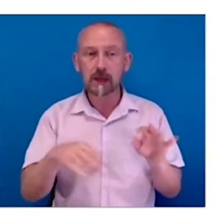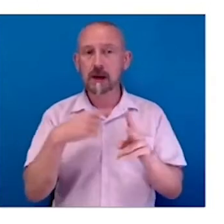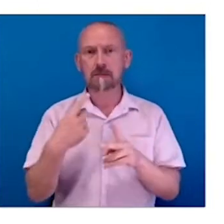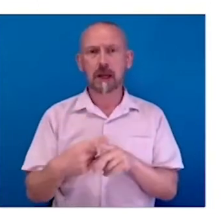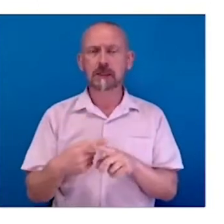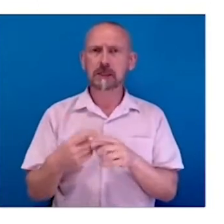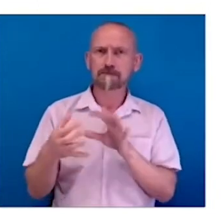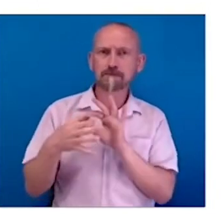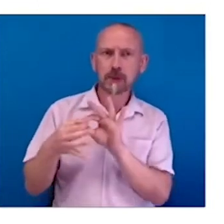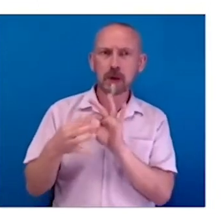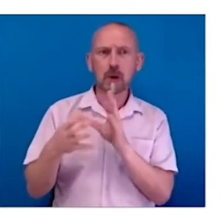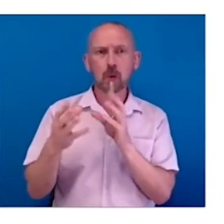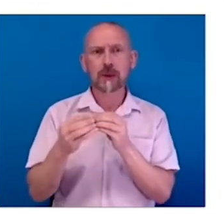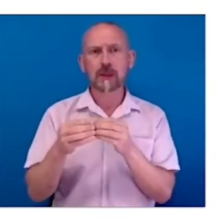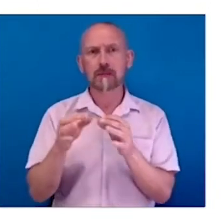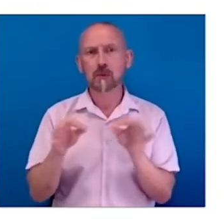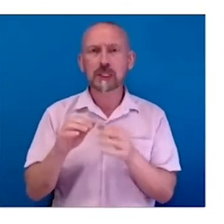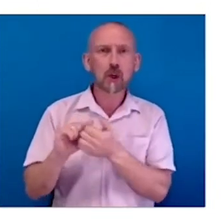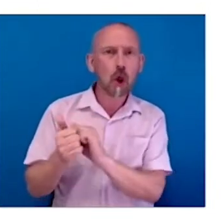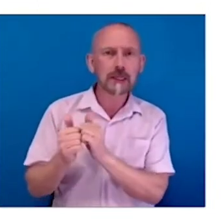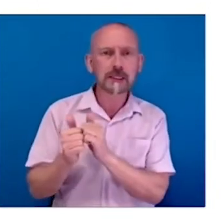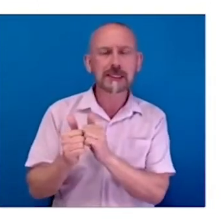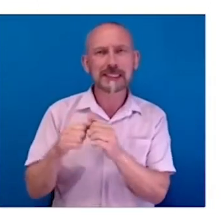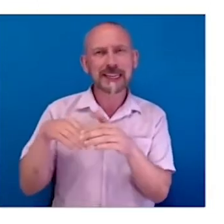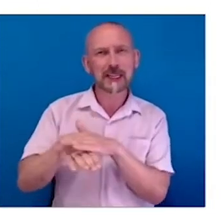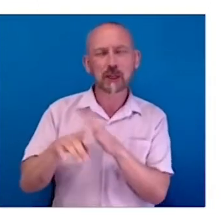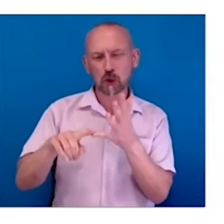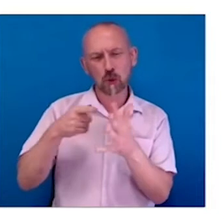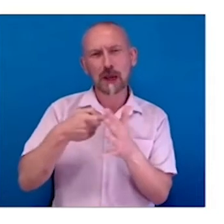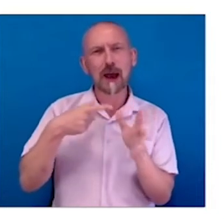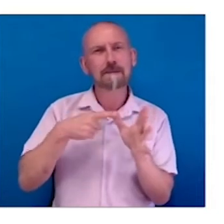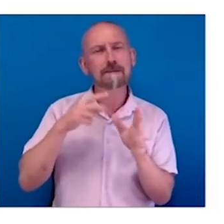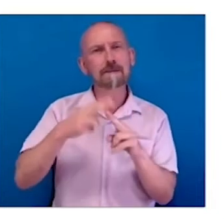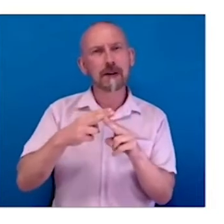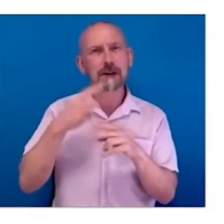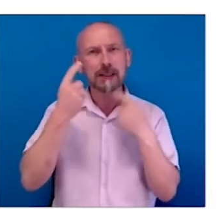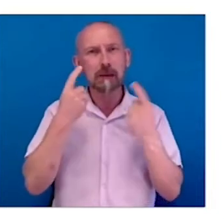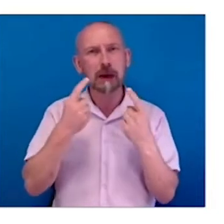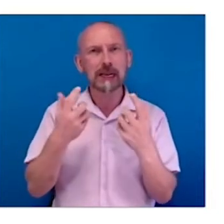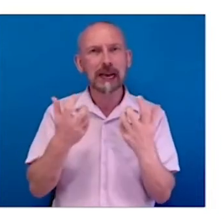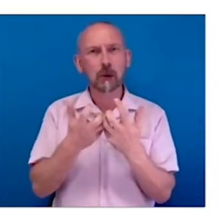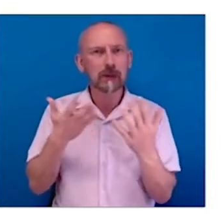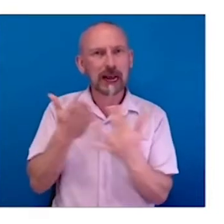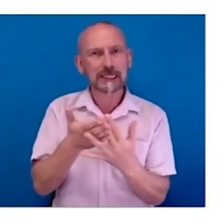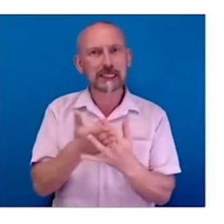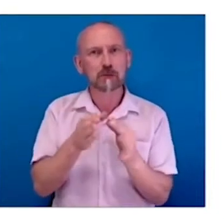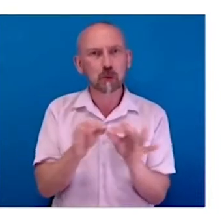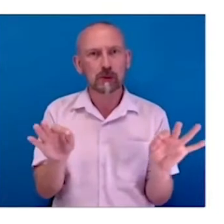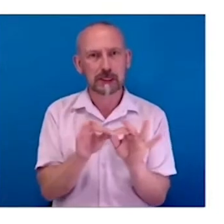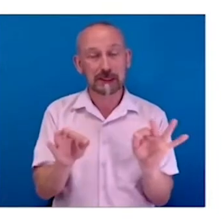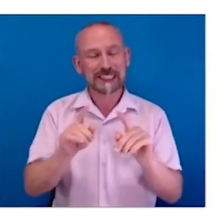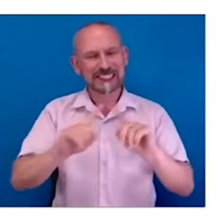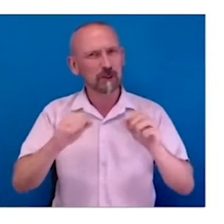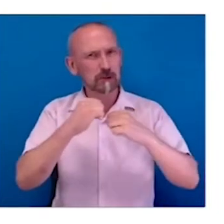setting standards for accessible music formats. What is accessible music? There have